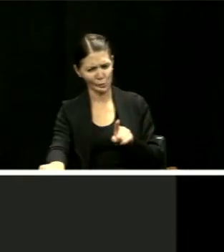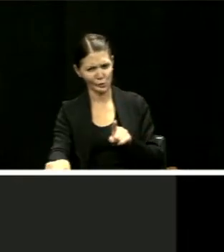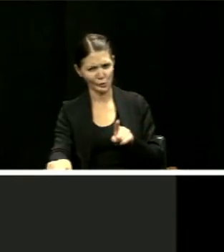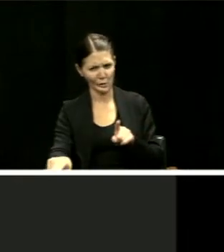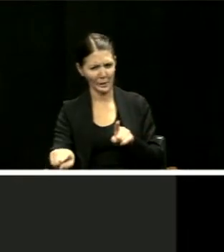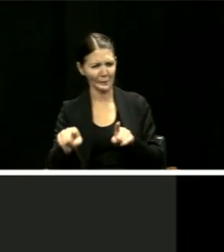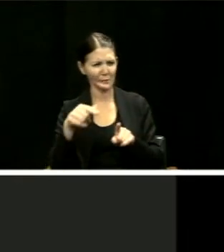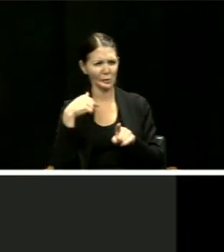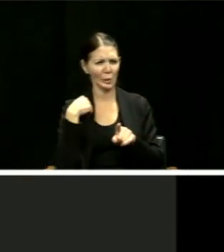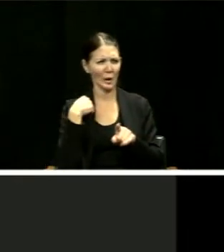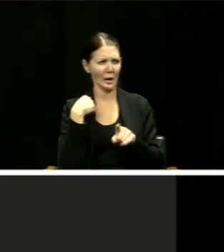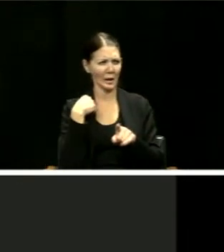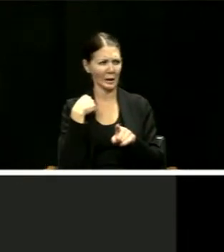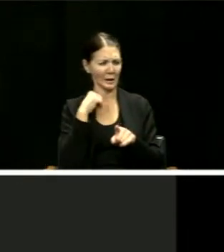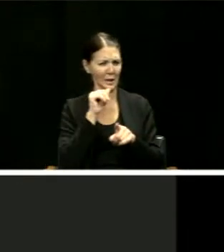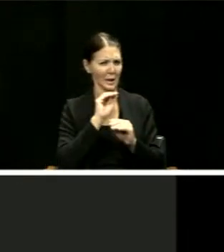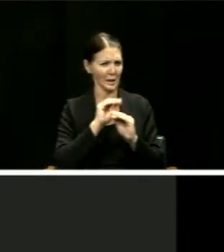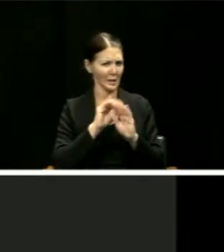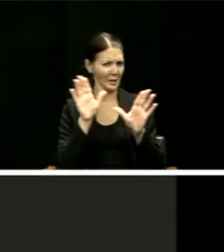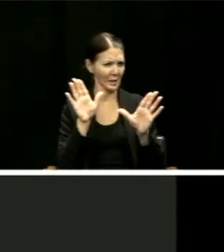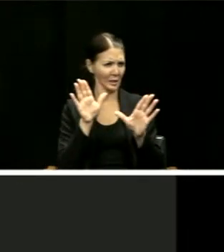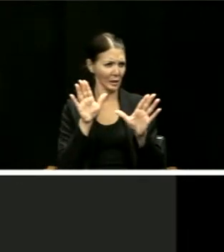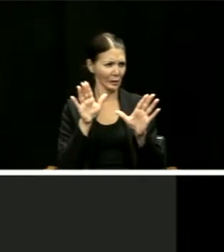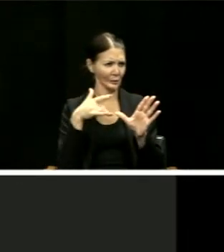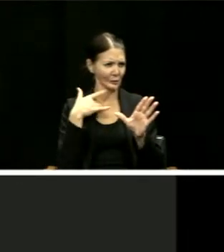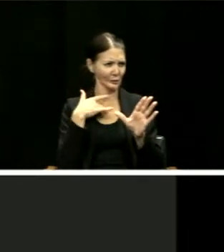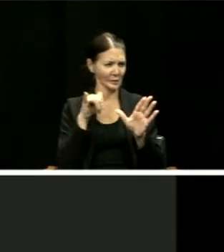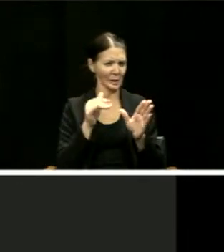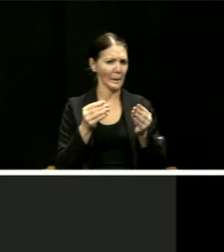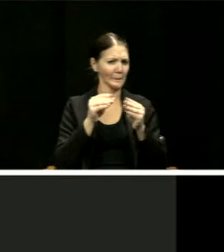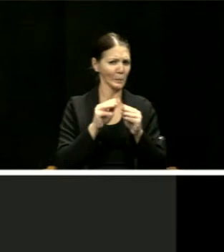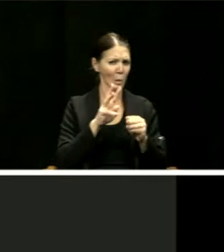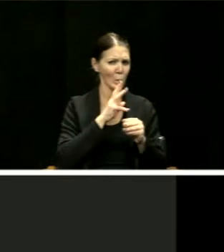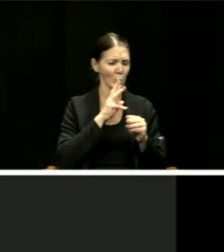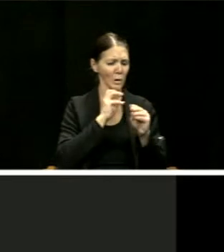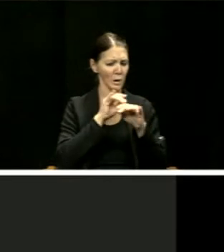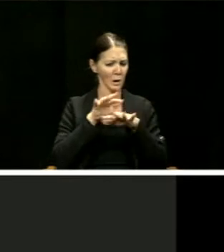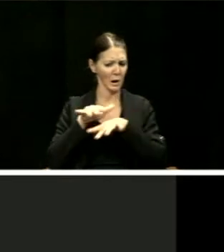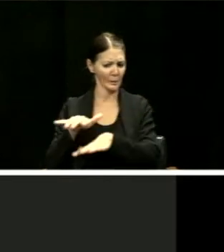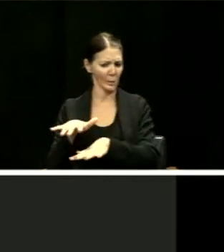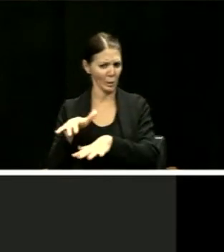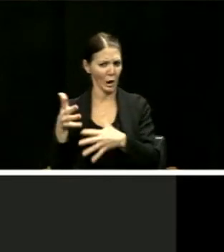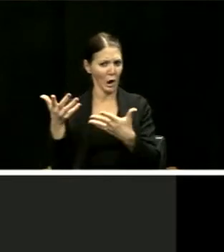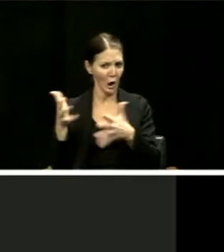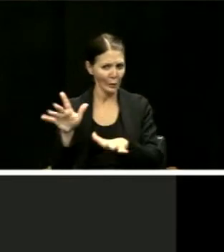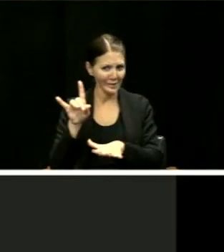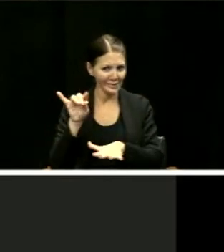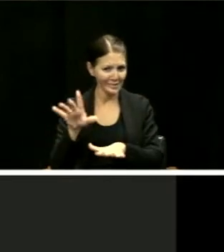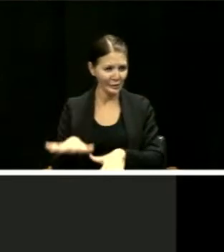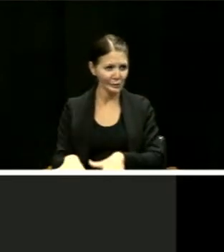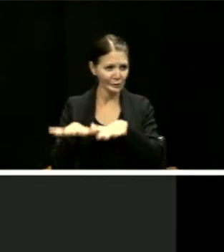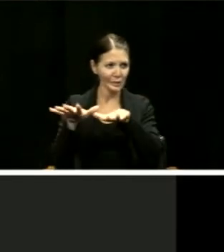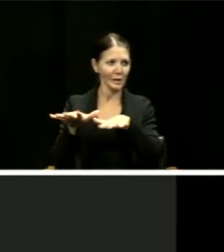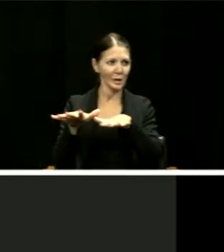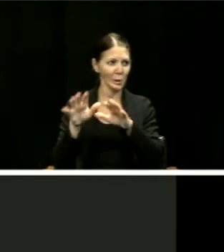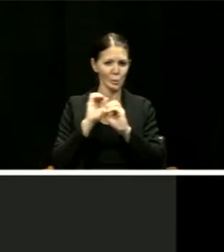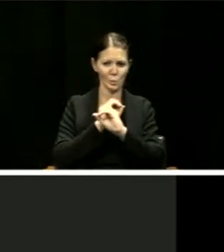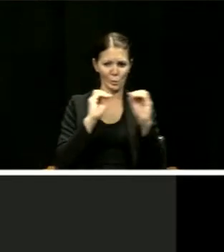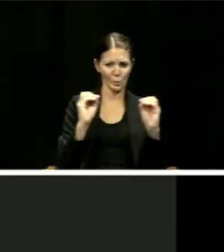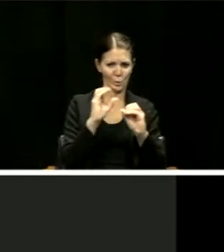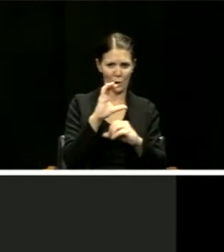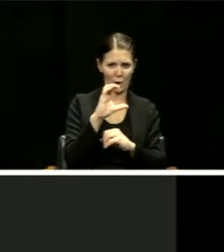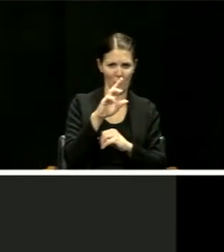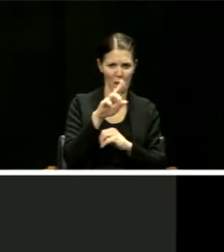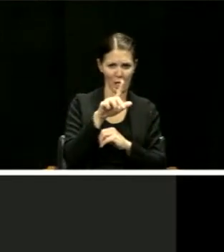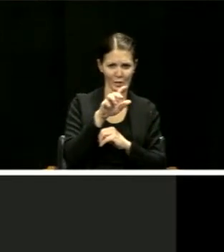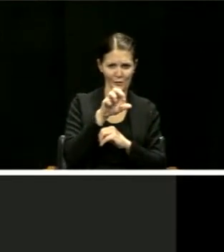I guess the point I'm trying to make is it feels like there's more water coming our way. We've already flooded, and there's no culverts that are going